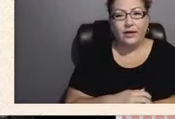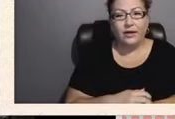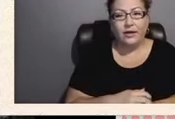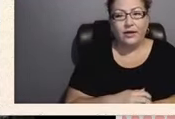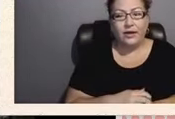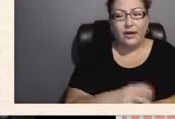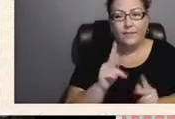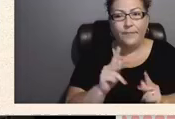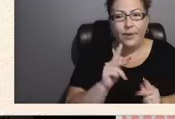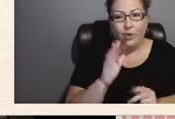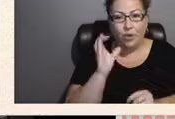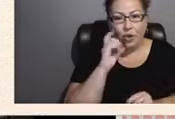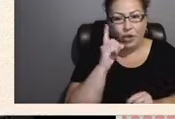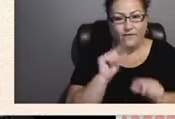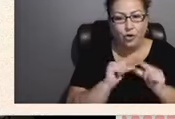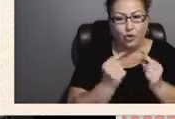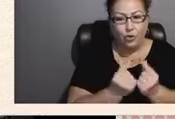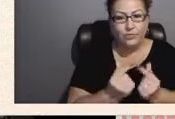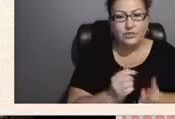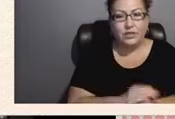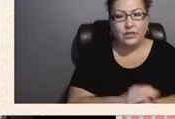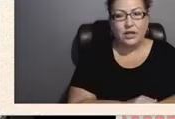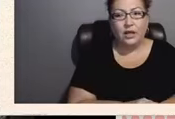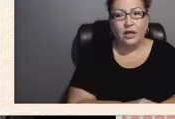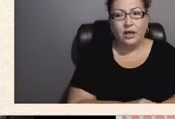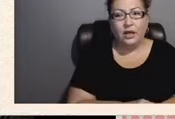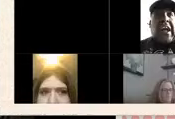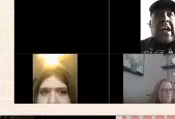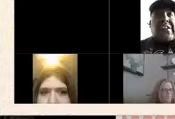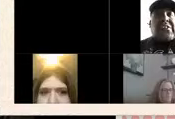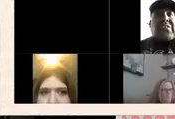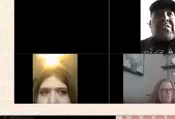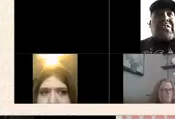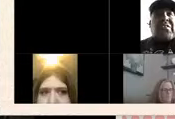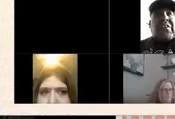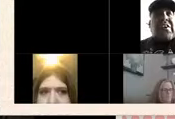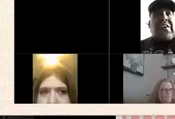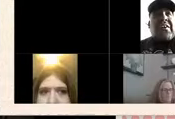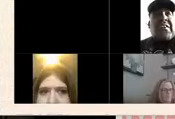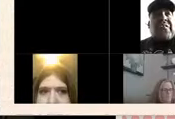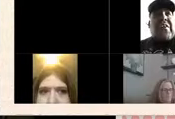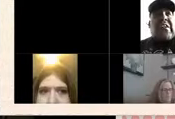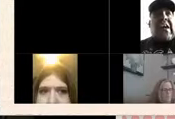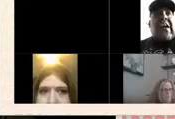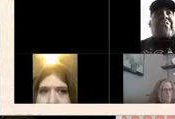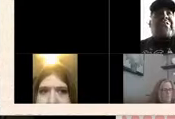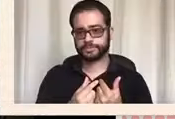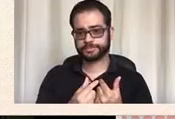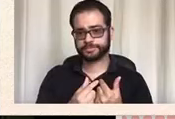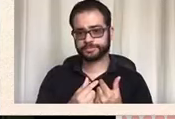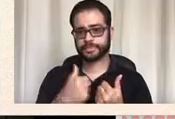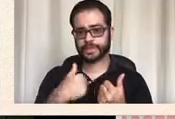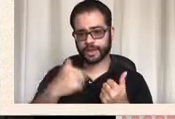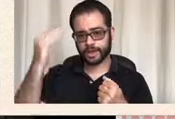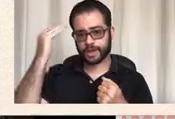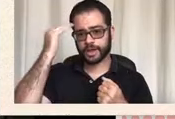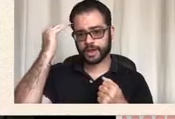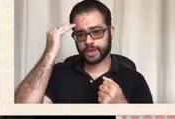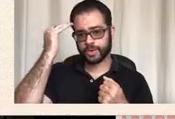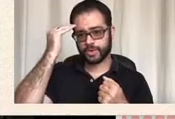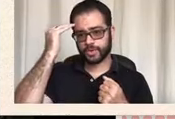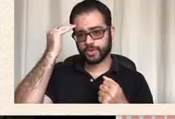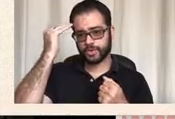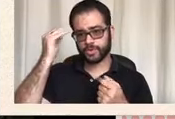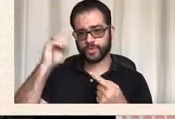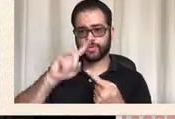groups. Now, I know when I was starting